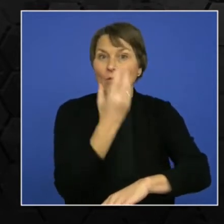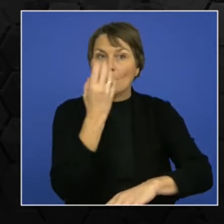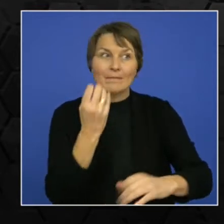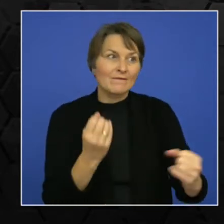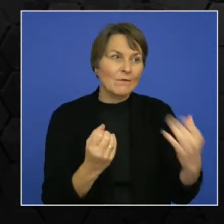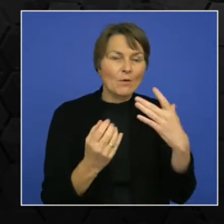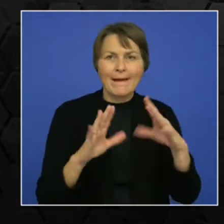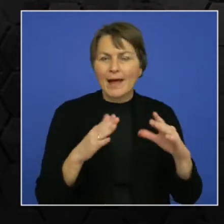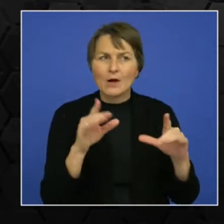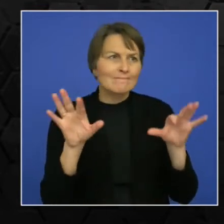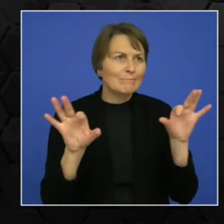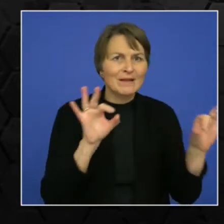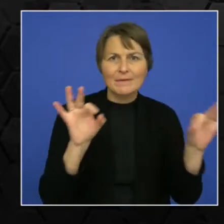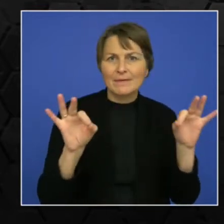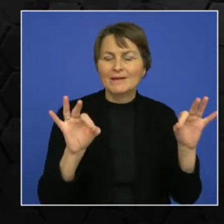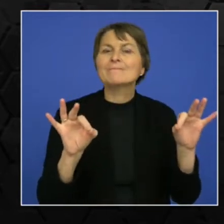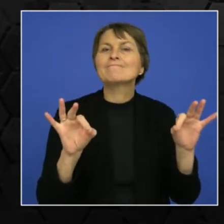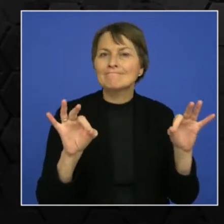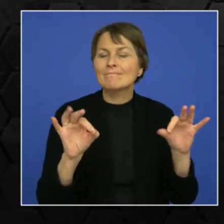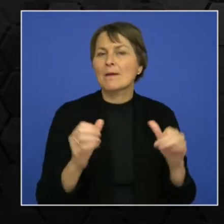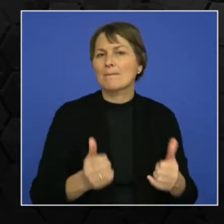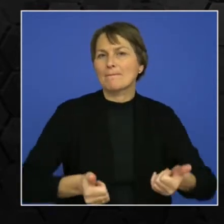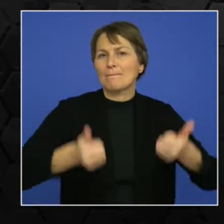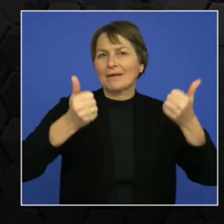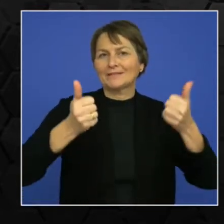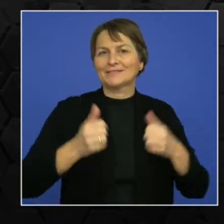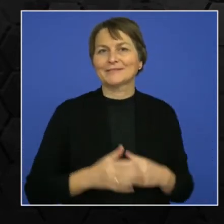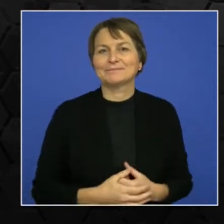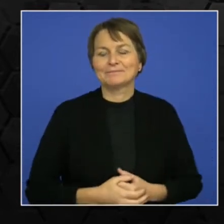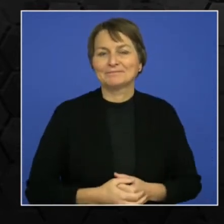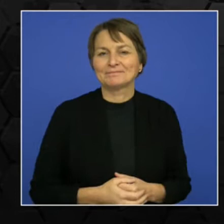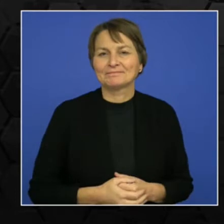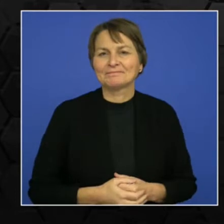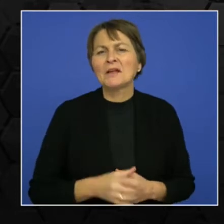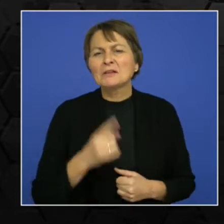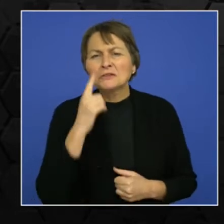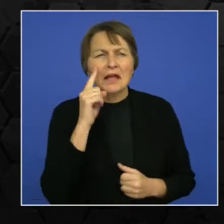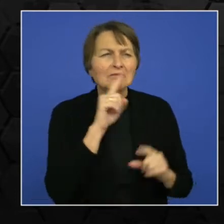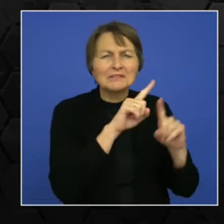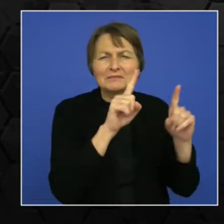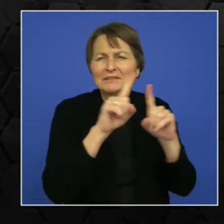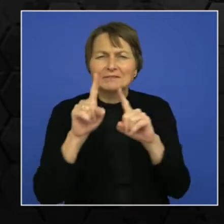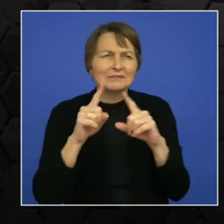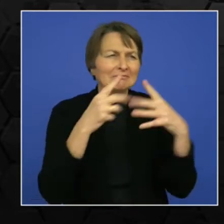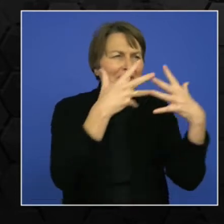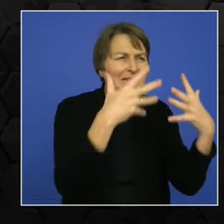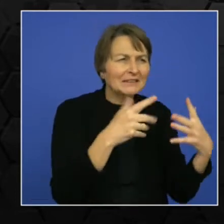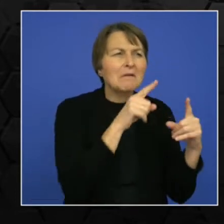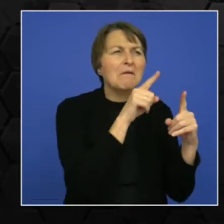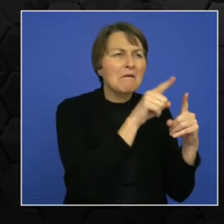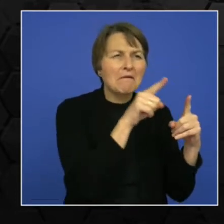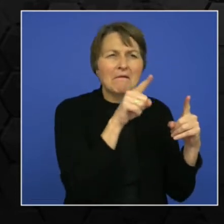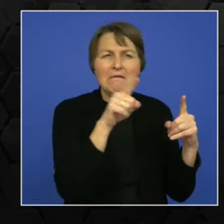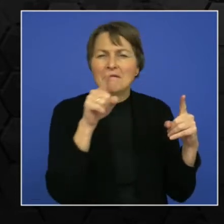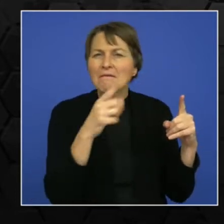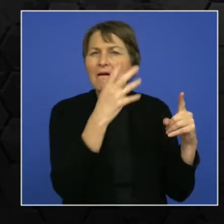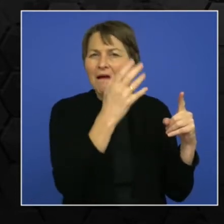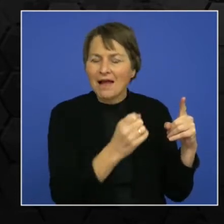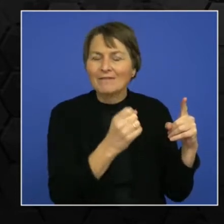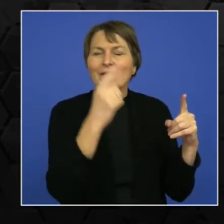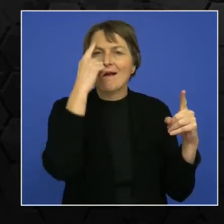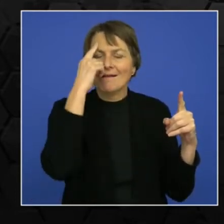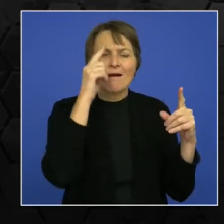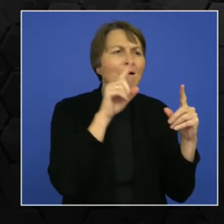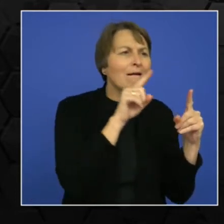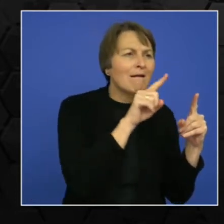like work on like checking out different types of recommendation systems, and also like we'll be checking out the Microsoft Azure services